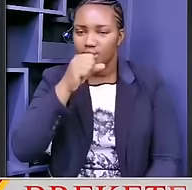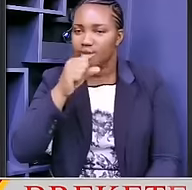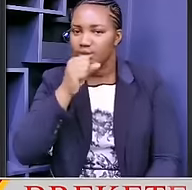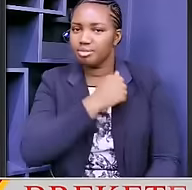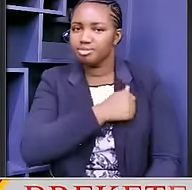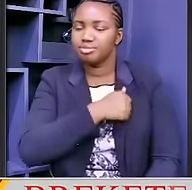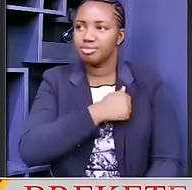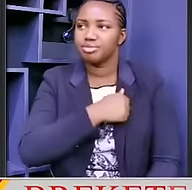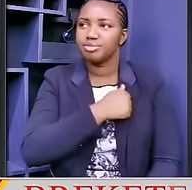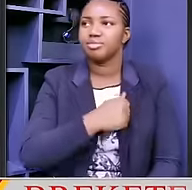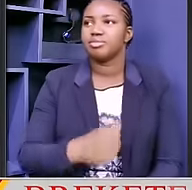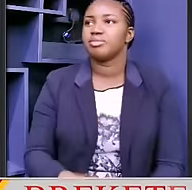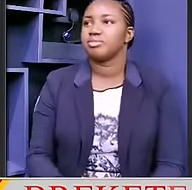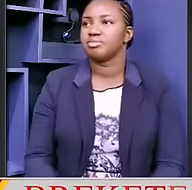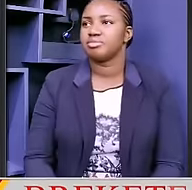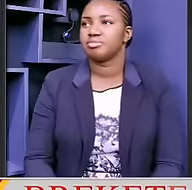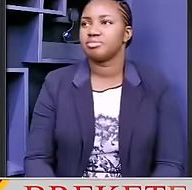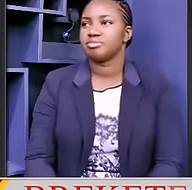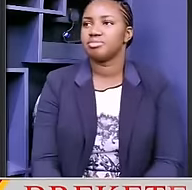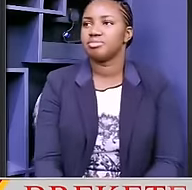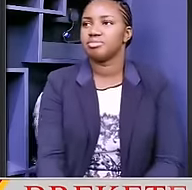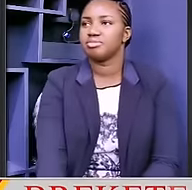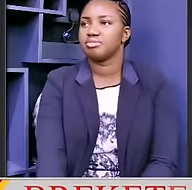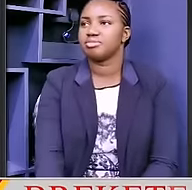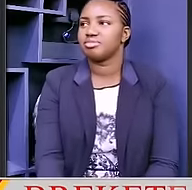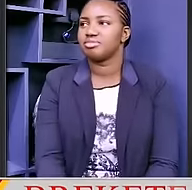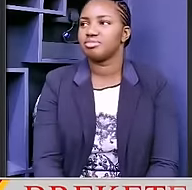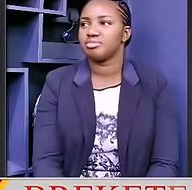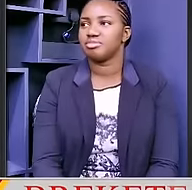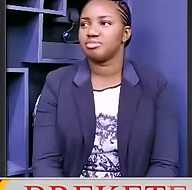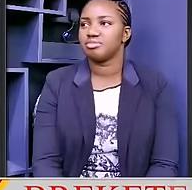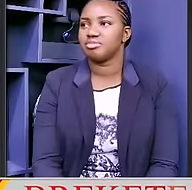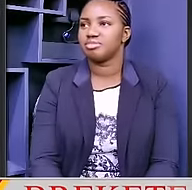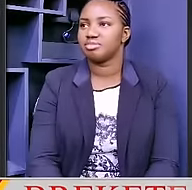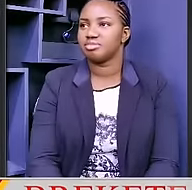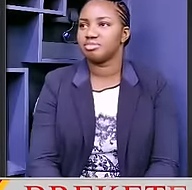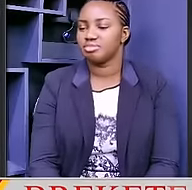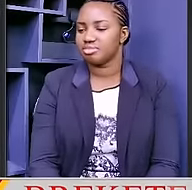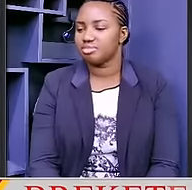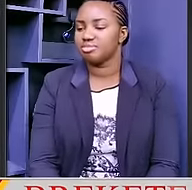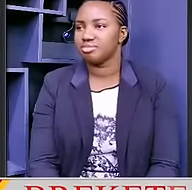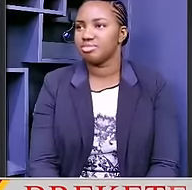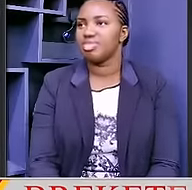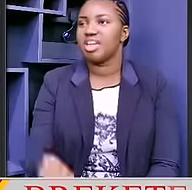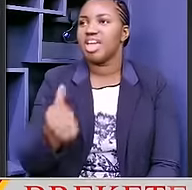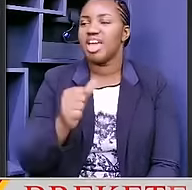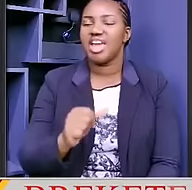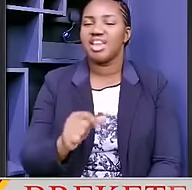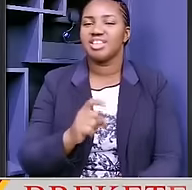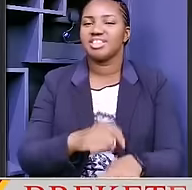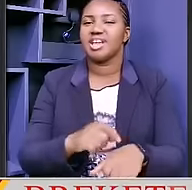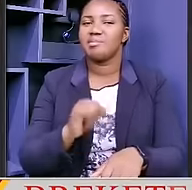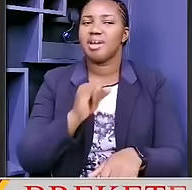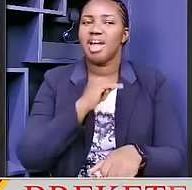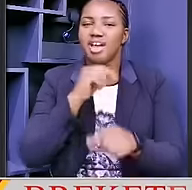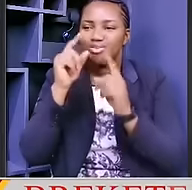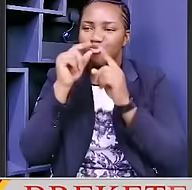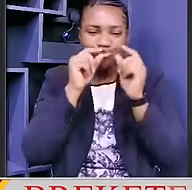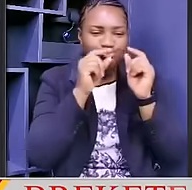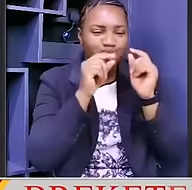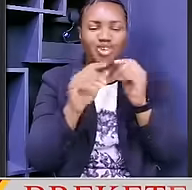Excuse me. No, leave me. Leave me. Now, my body worry me. Anytime where they gossip like this, God, they catch me. I go, they